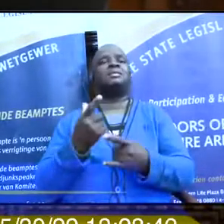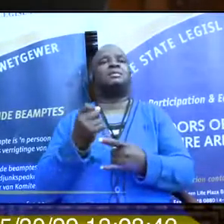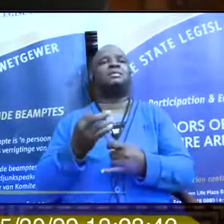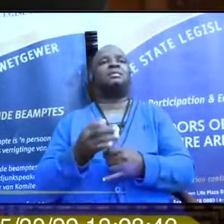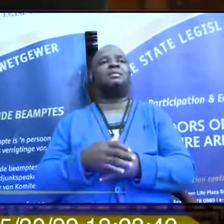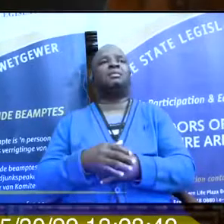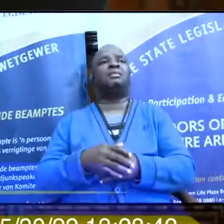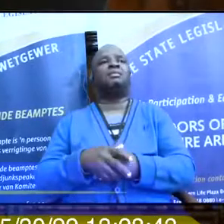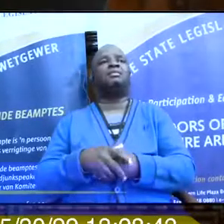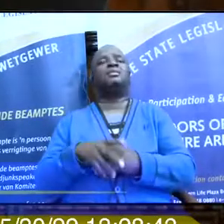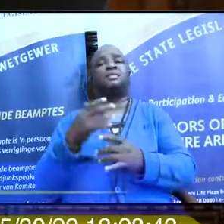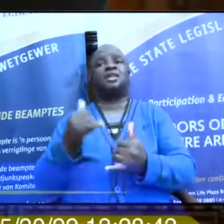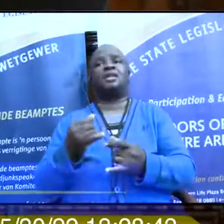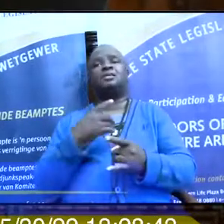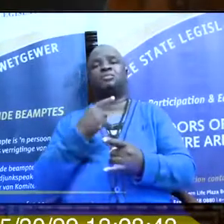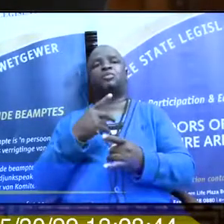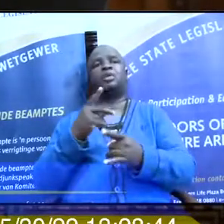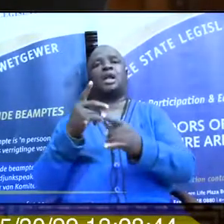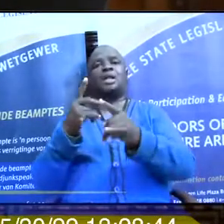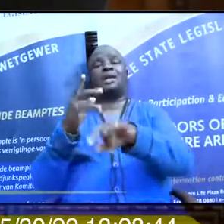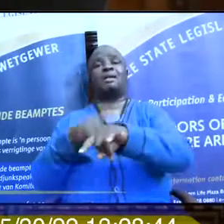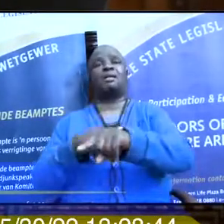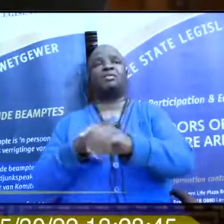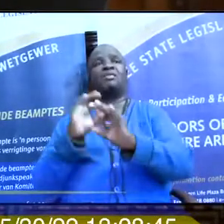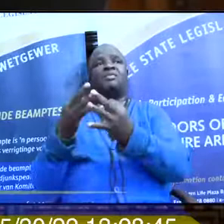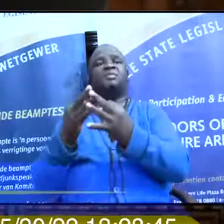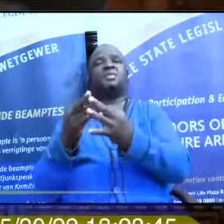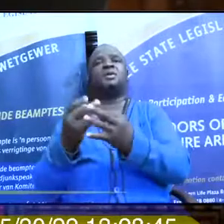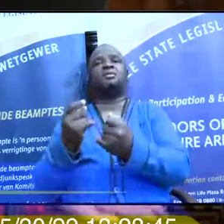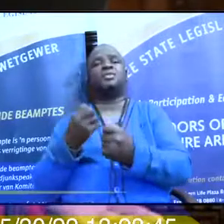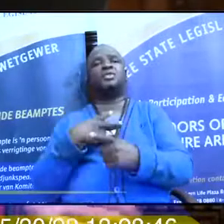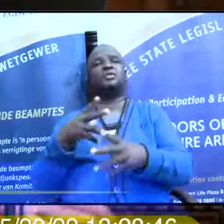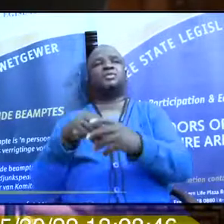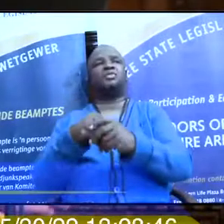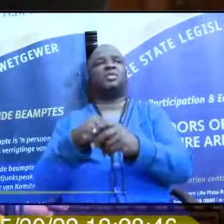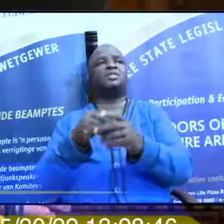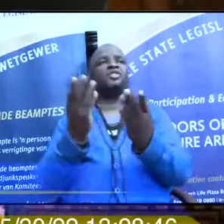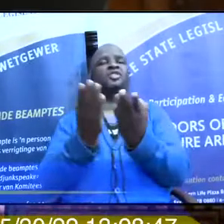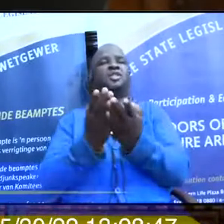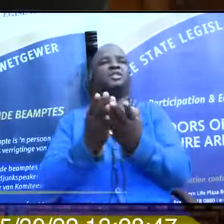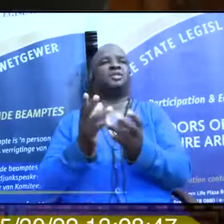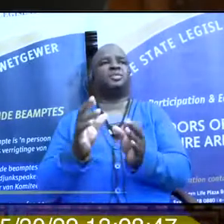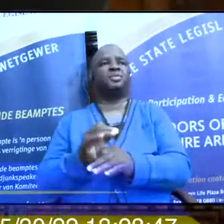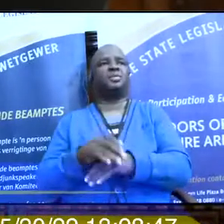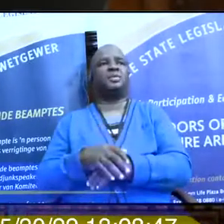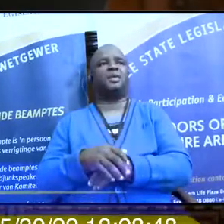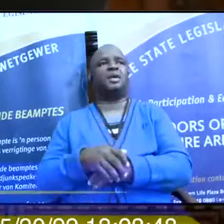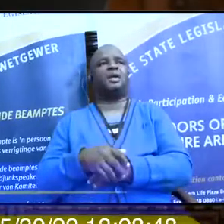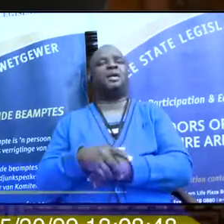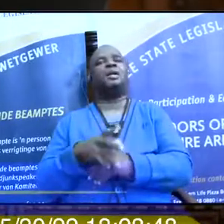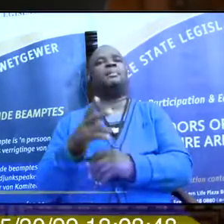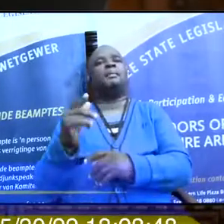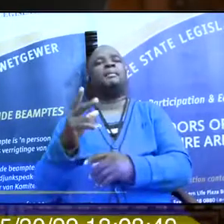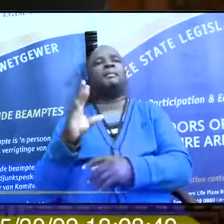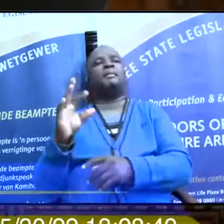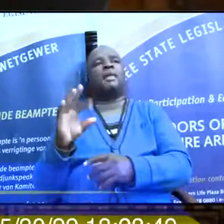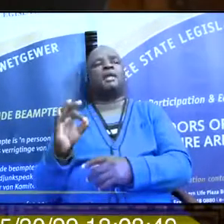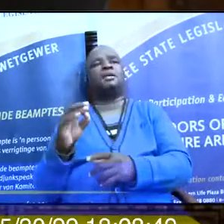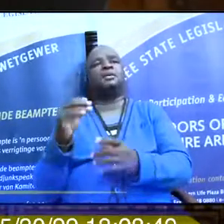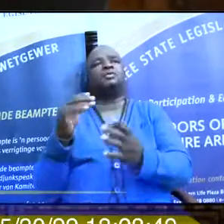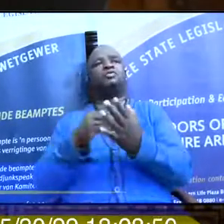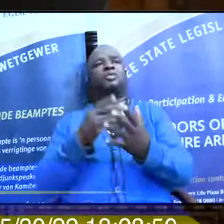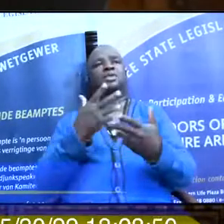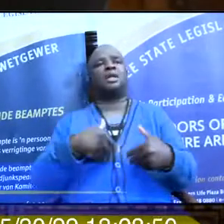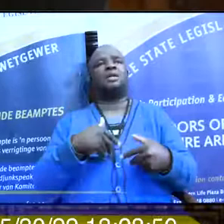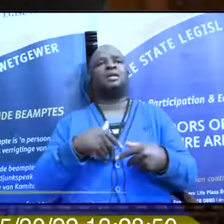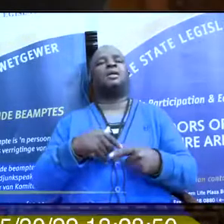time as family they are no longer attending church those who used to attend church it's monday to sunday it's school